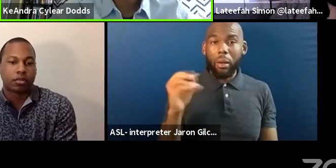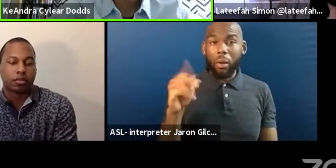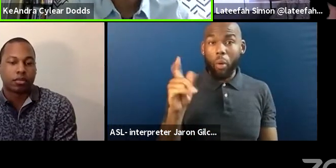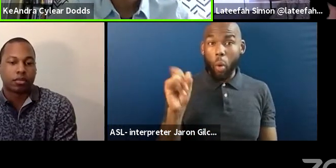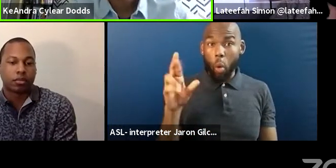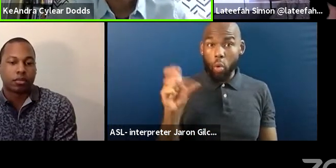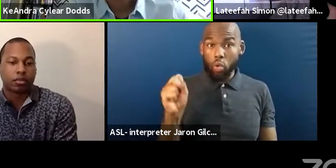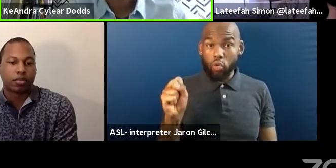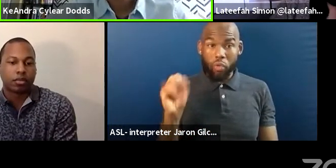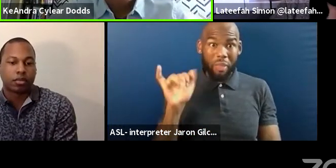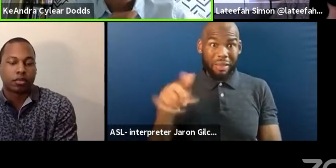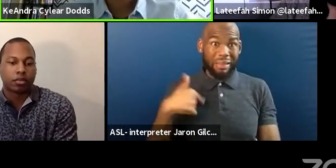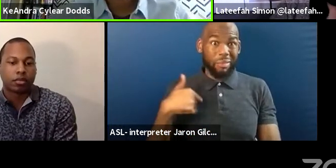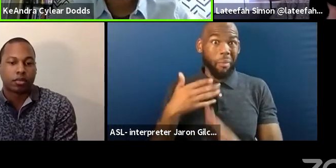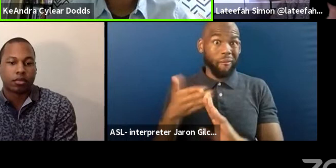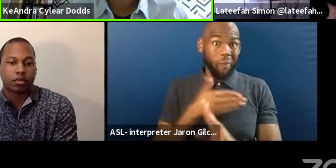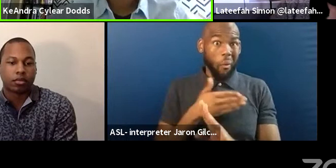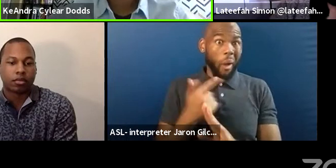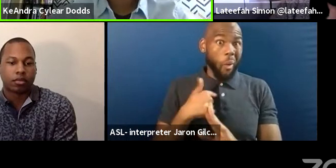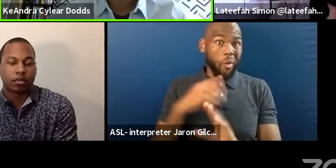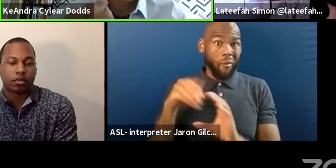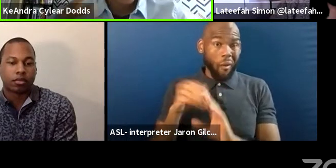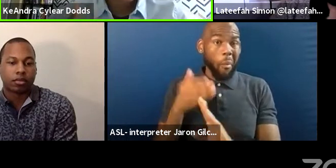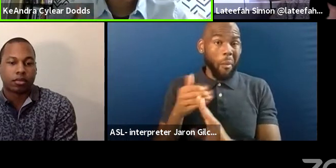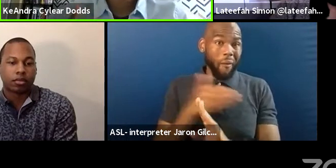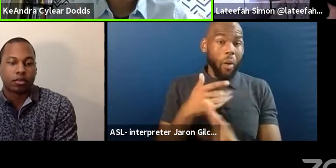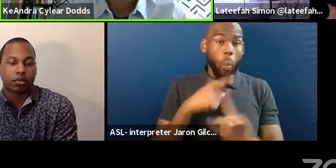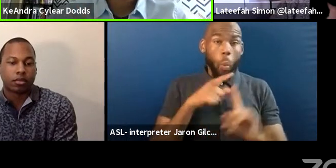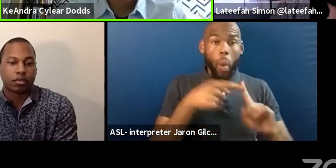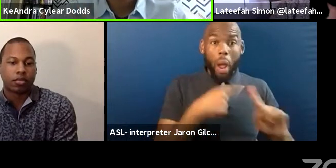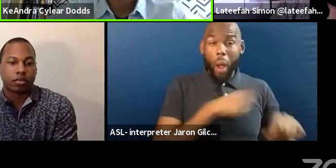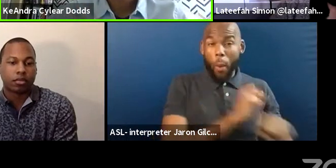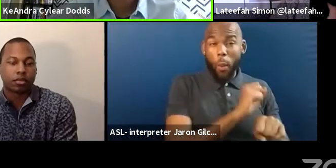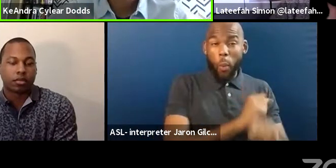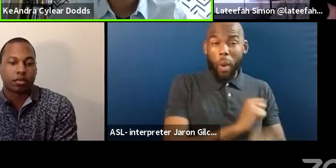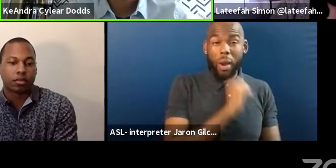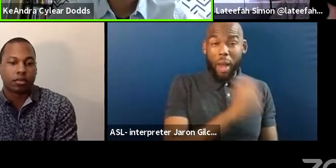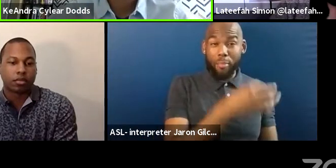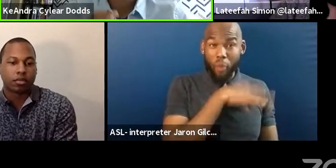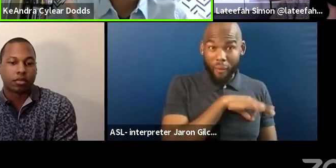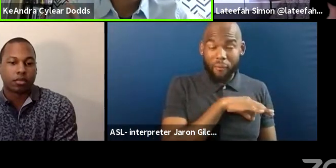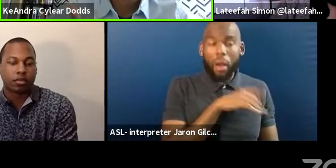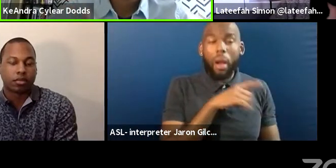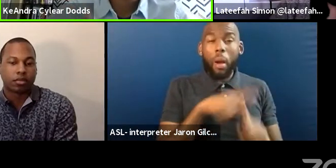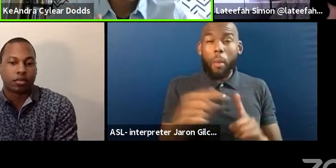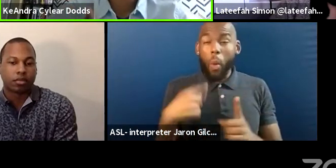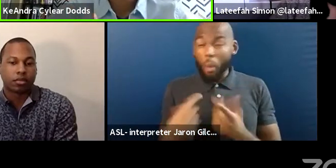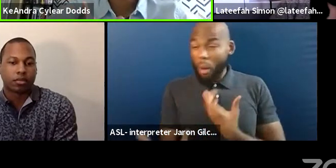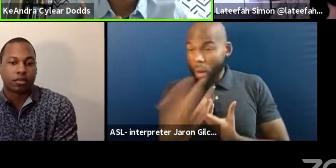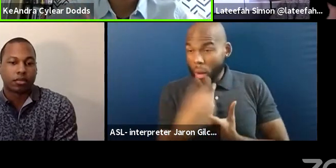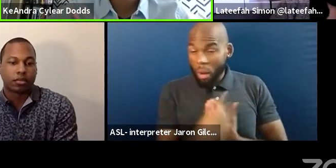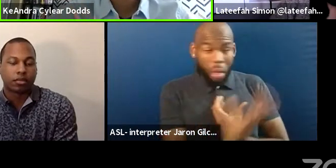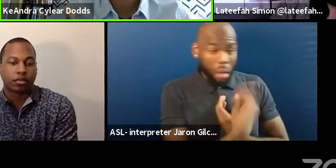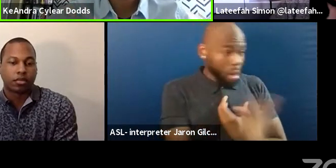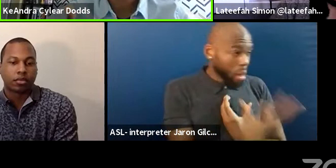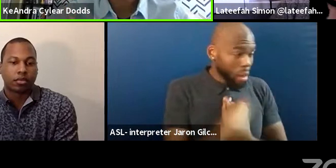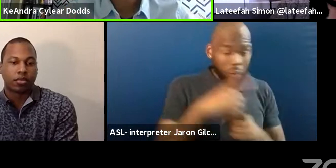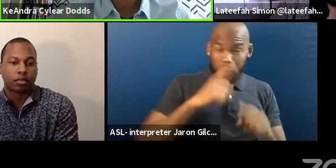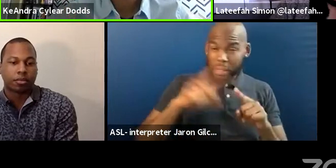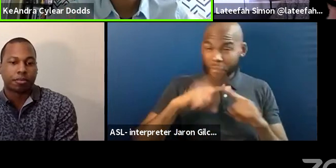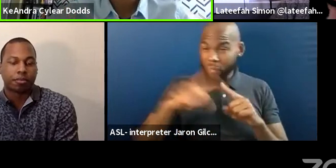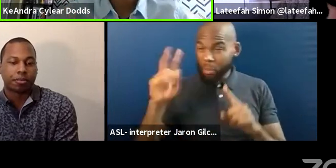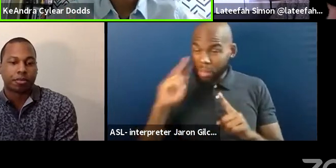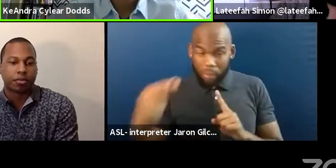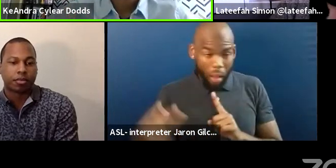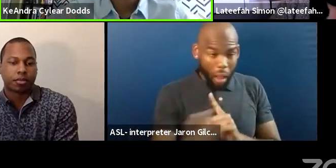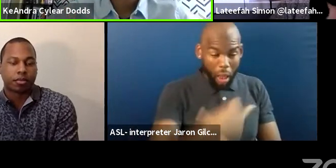still a nonprofit. But throughout the process, we engaged with these stakeholders with a variety of different perspectives, different interests and groups that we were